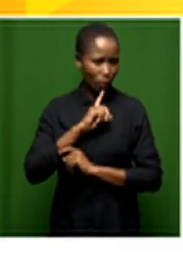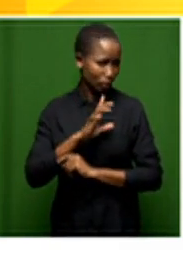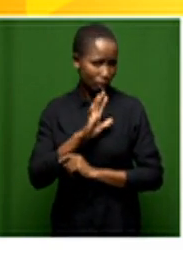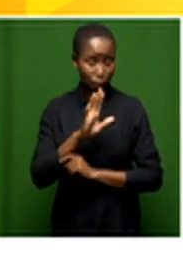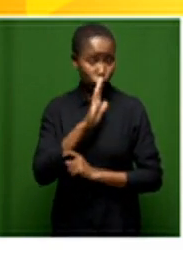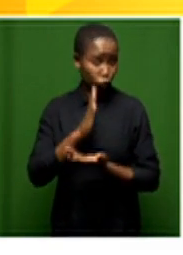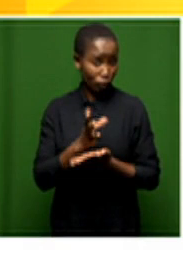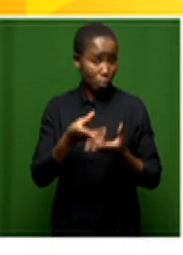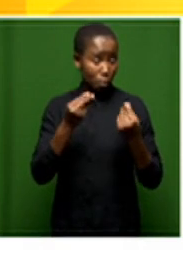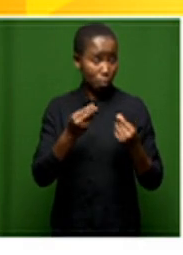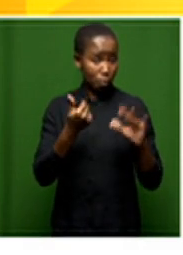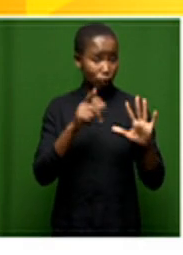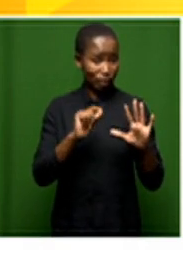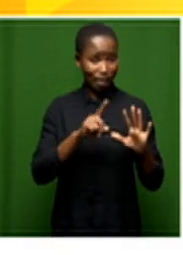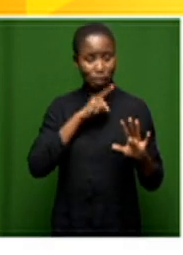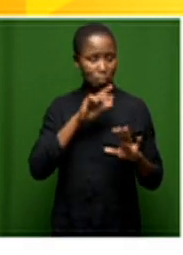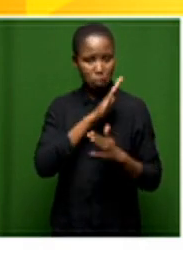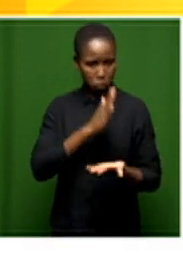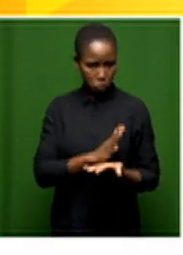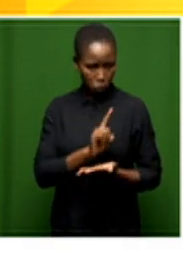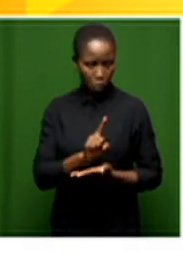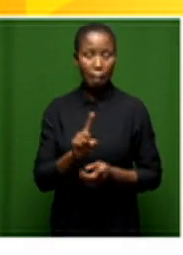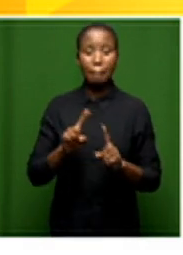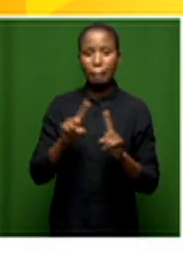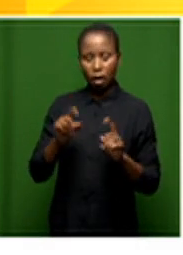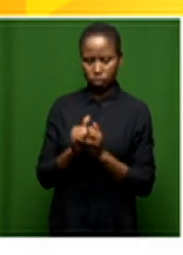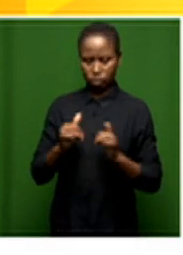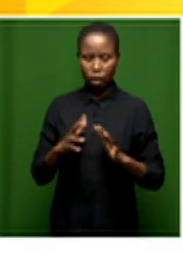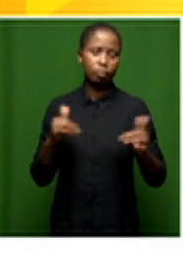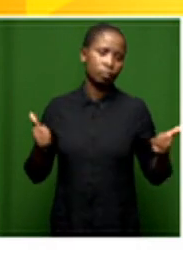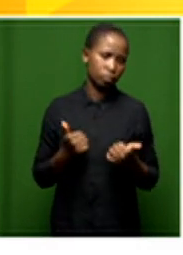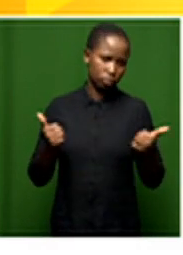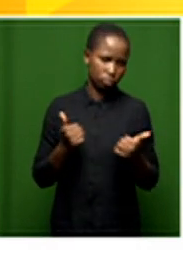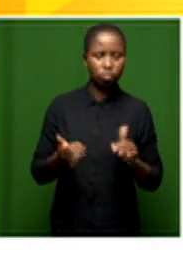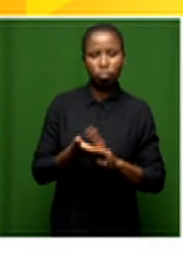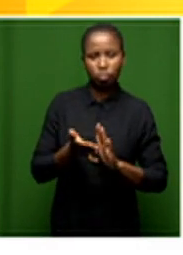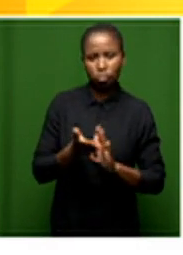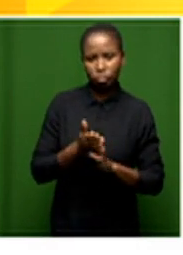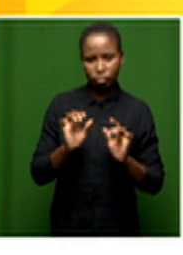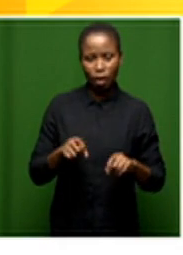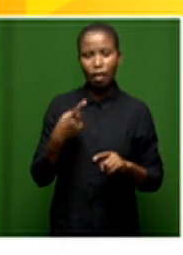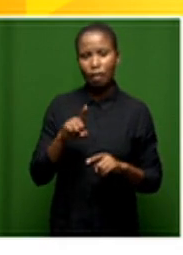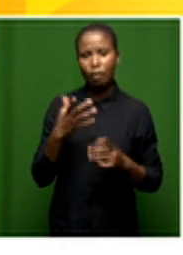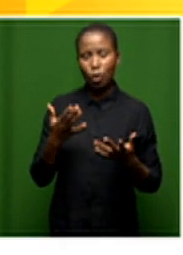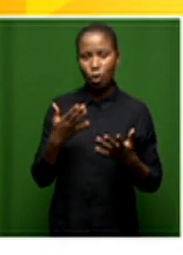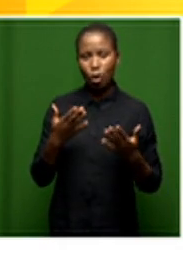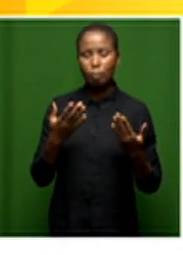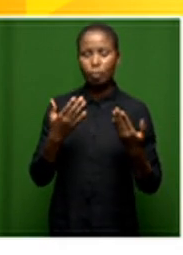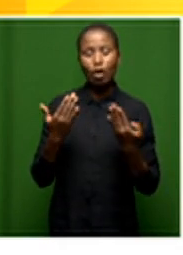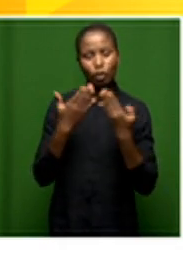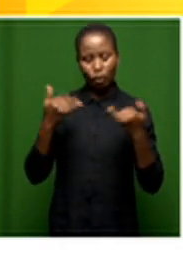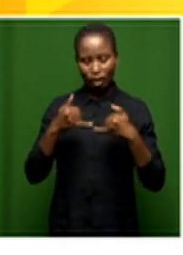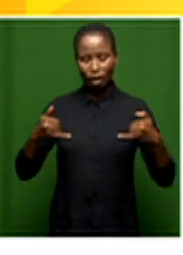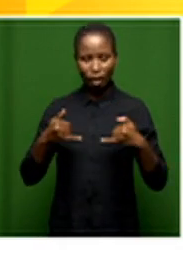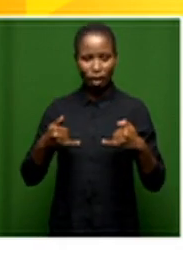hit 70,000 already, but we've started and we're gaining momentum. Obviously, these are for the frontline workers, but up till